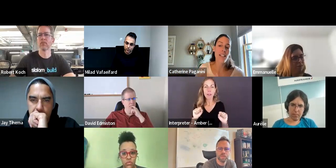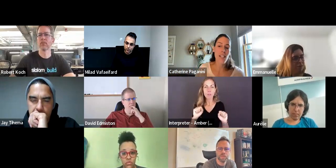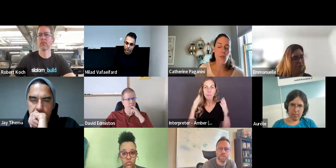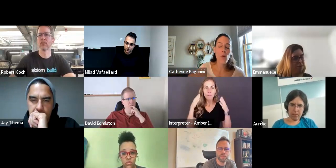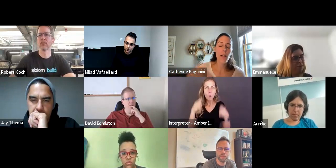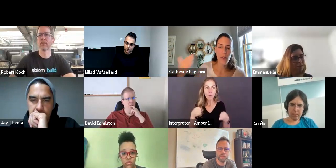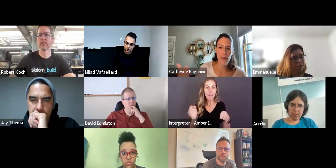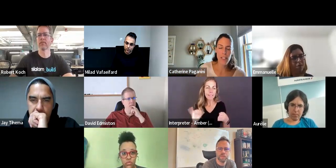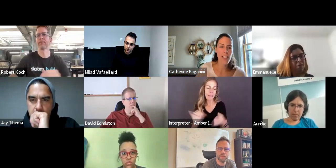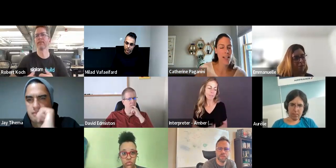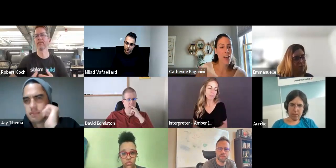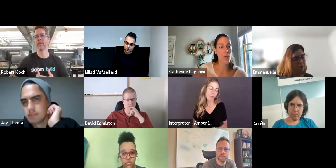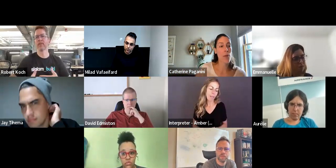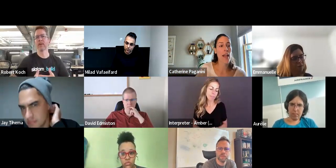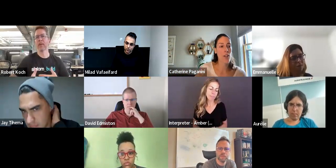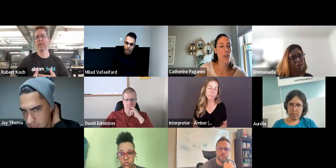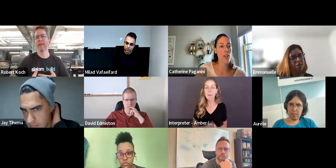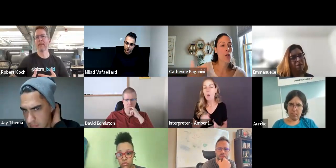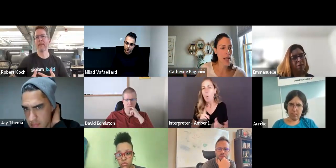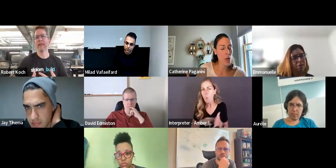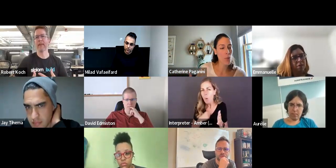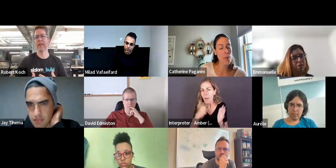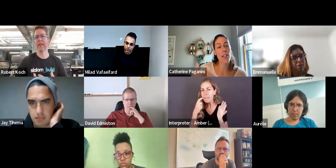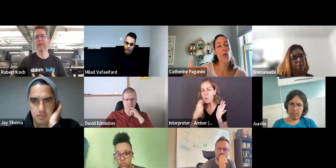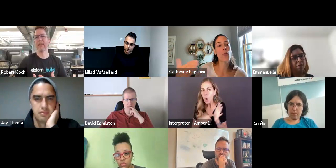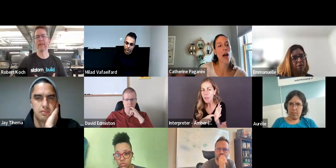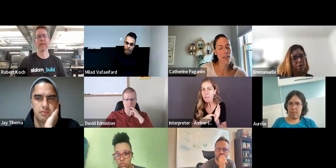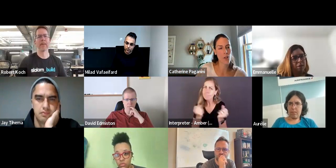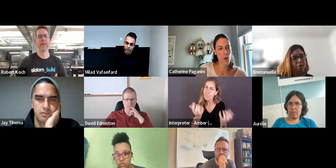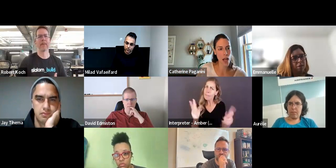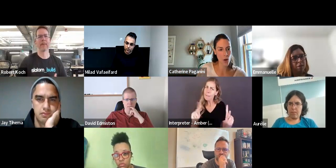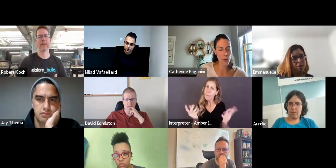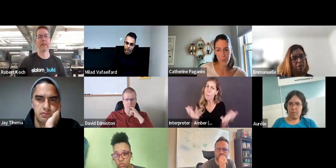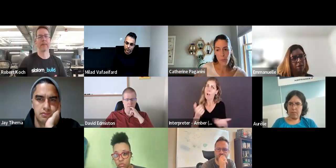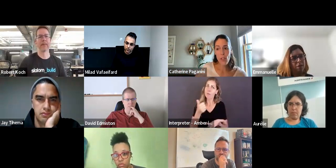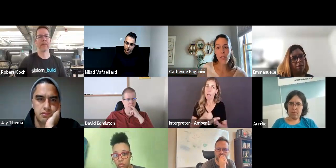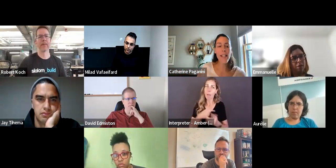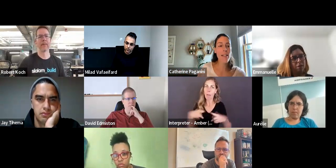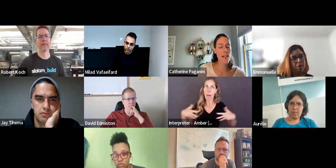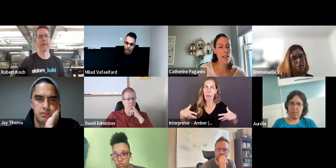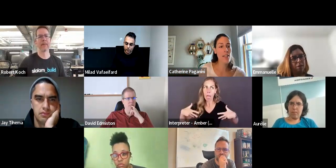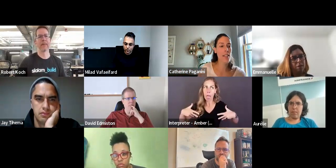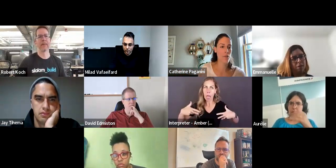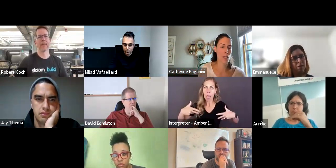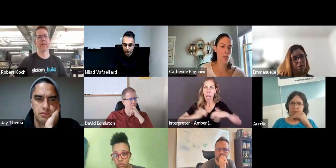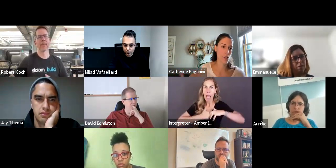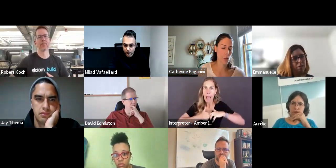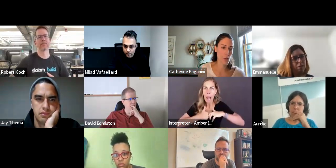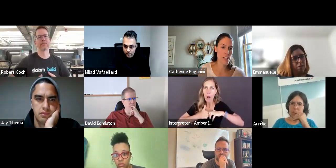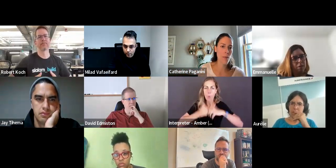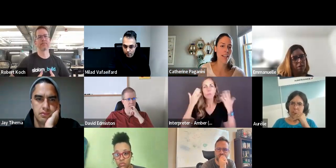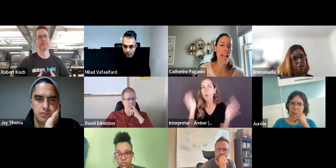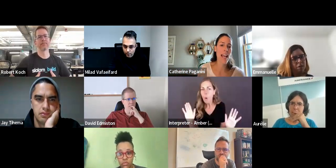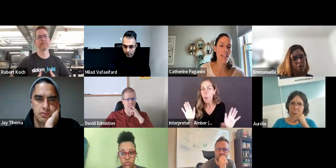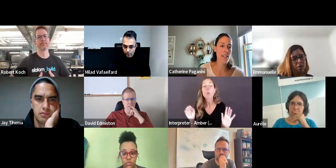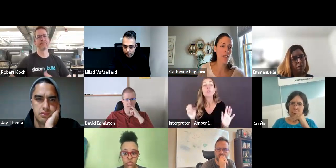or like the assumption or what we have seen is that a lot of people actually do want to help, right? But they don't know how. So let us give people the